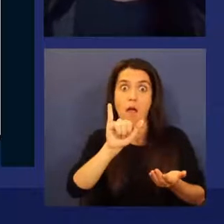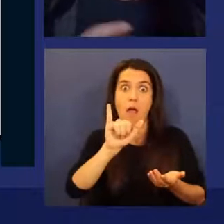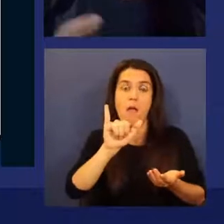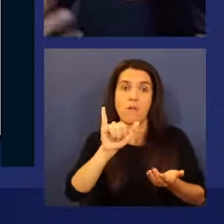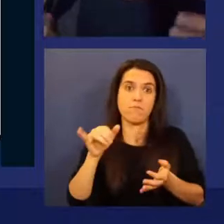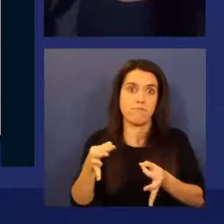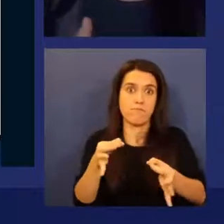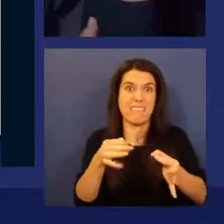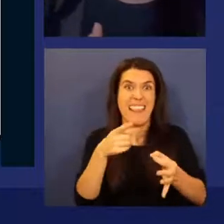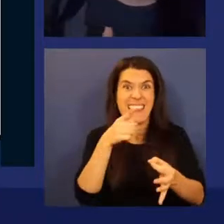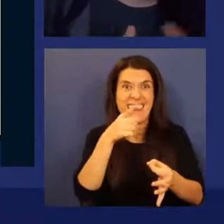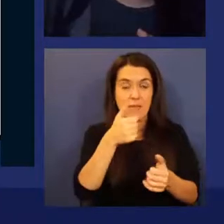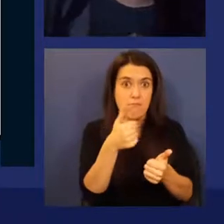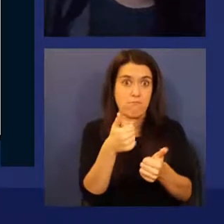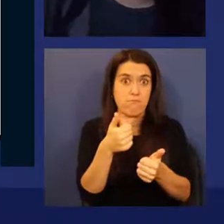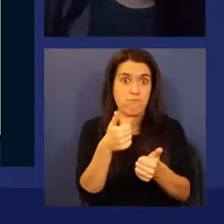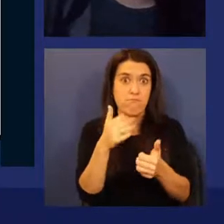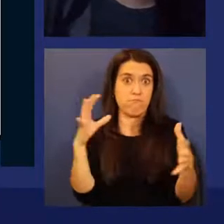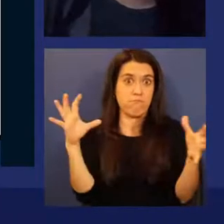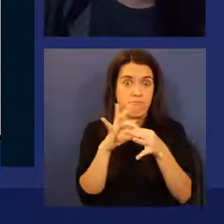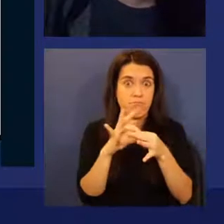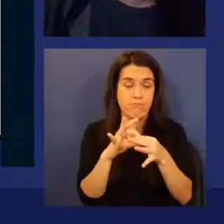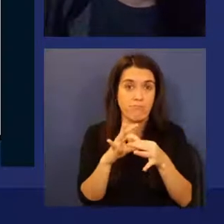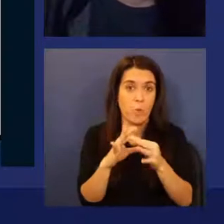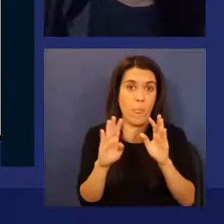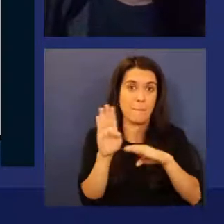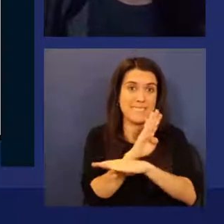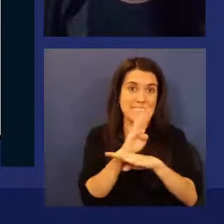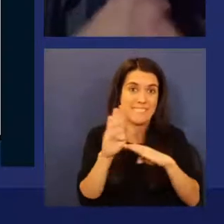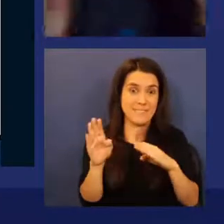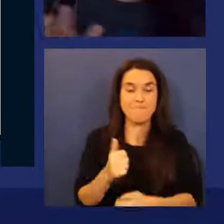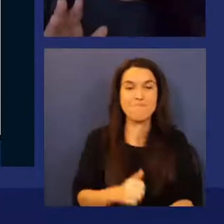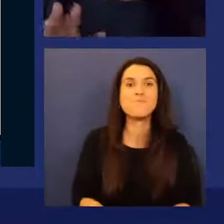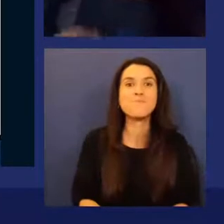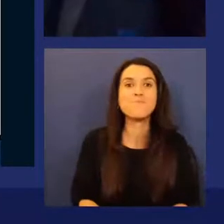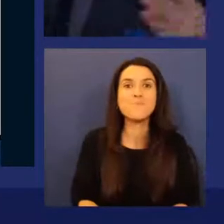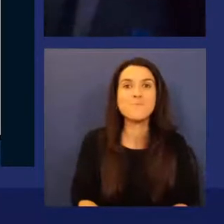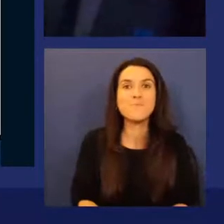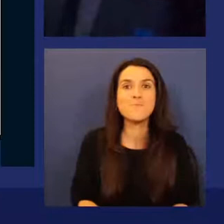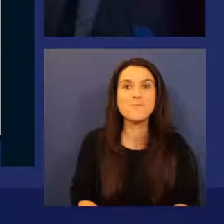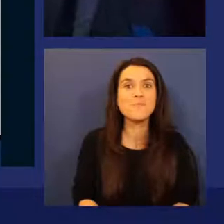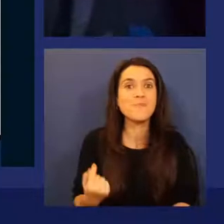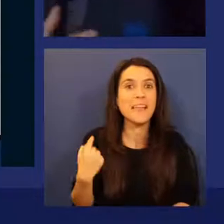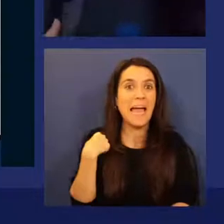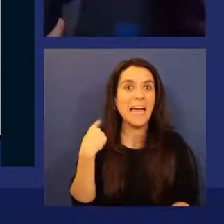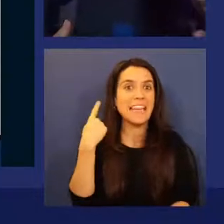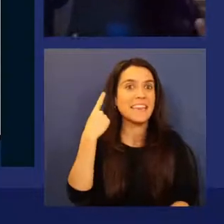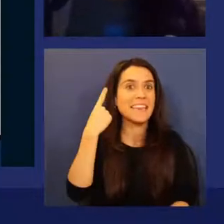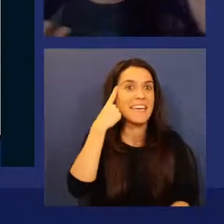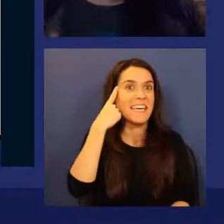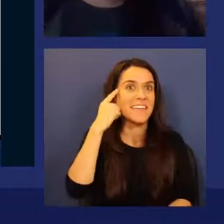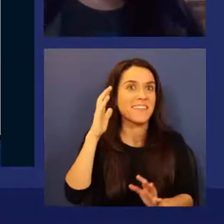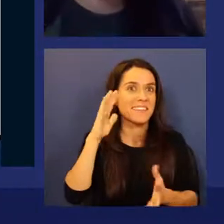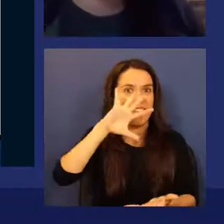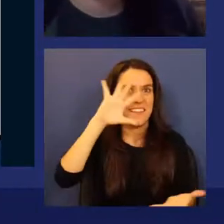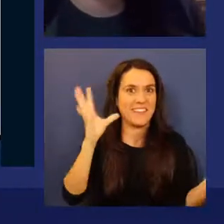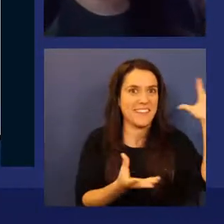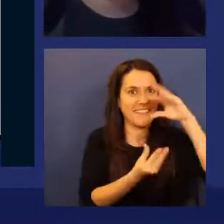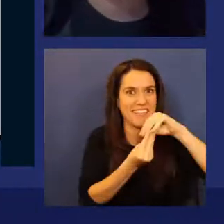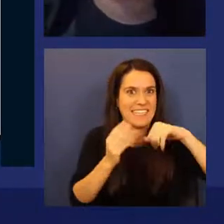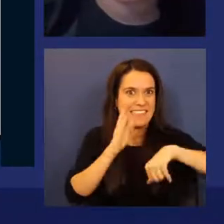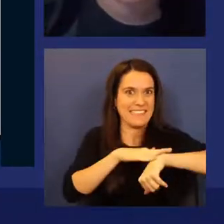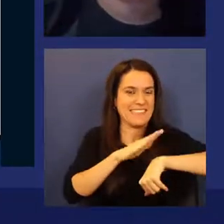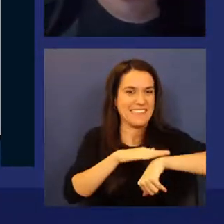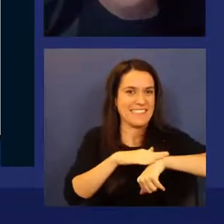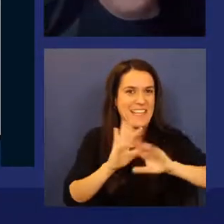bottom line, that actually align with their business values as well. So I think that's probably all I have time for. I did want to give you a chance